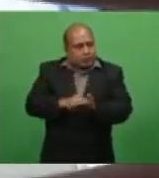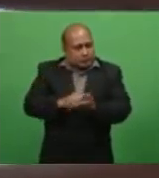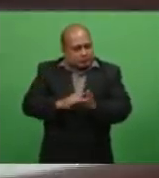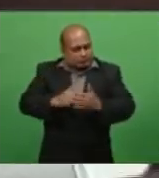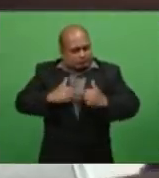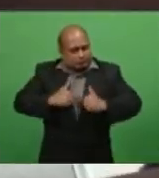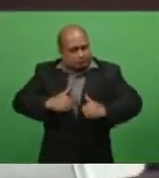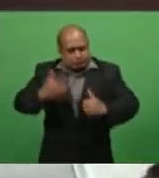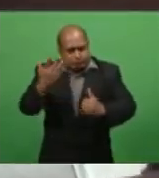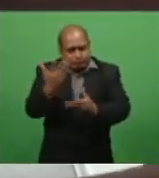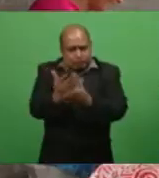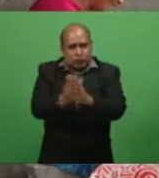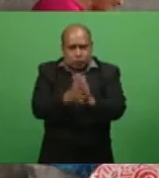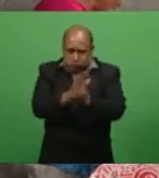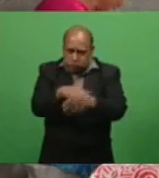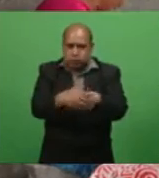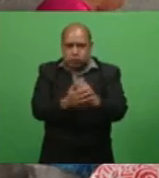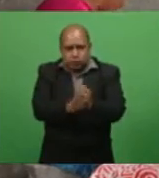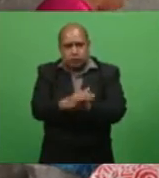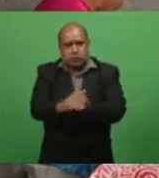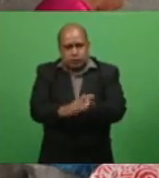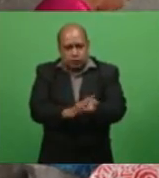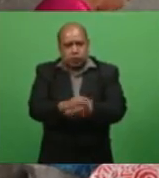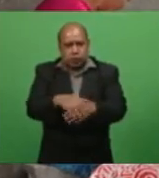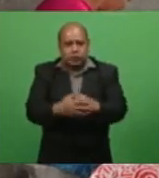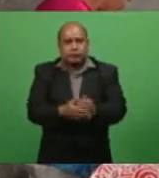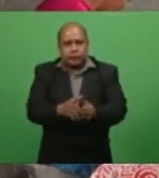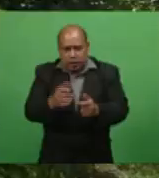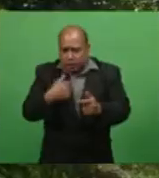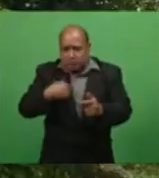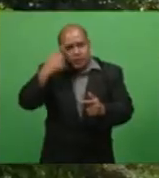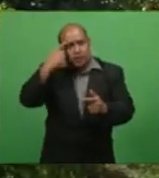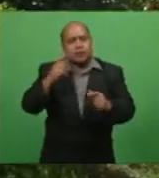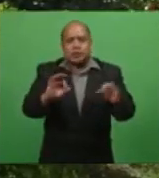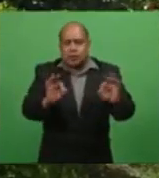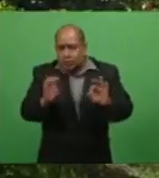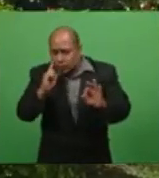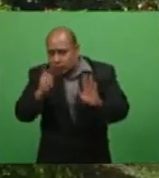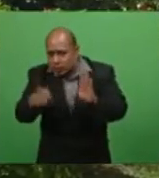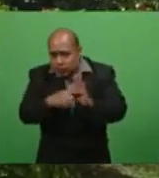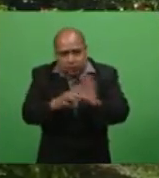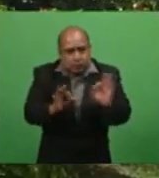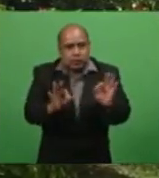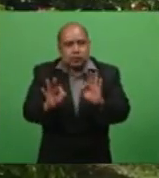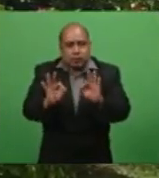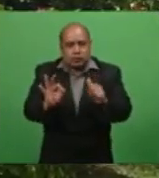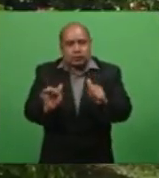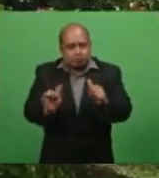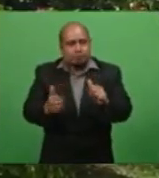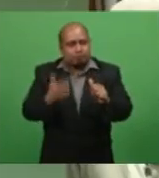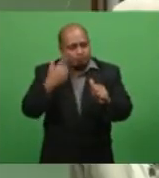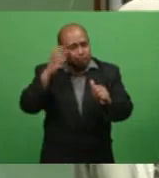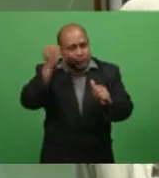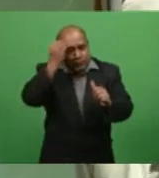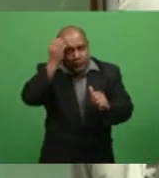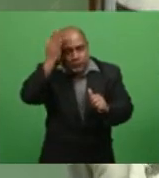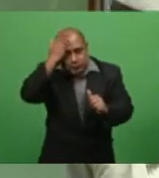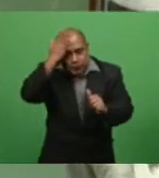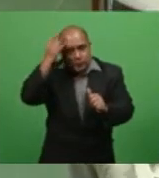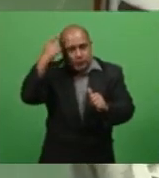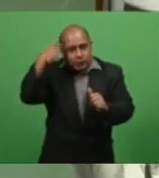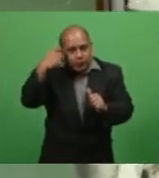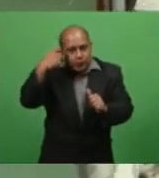by the mass, adding that despite no new cases being recorded, Fijians must continue with the mindset of possible cases in the